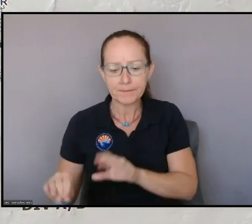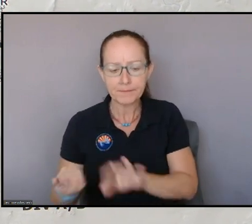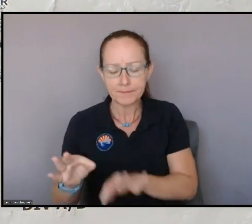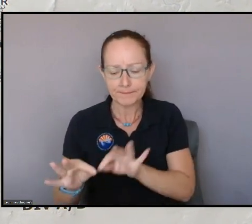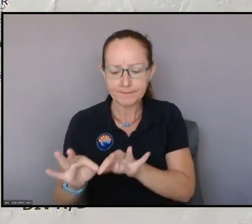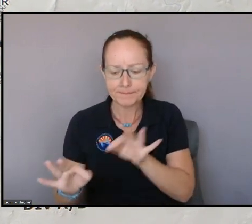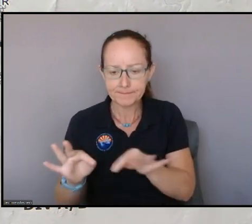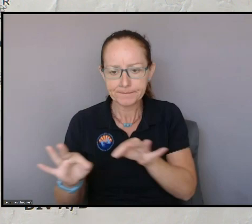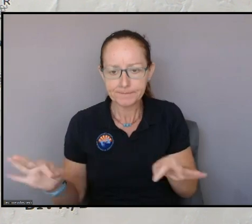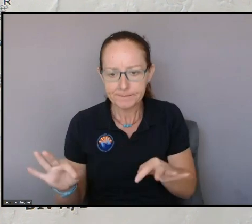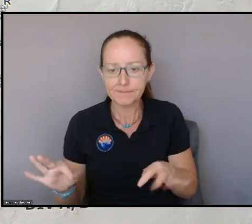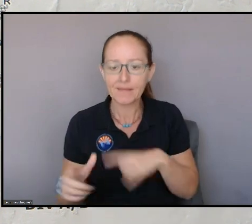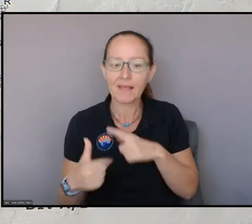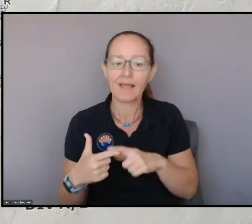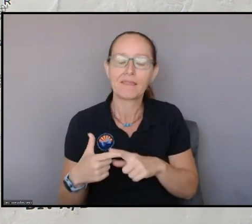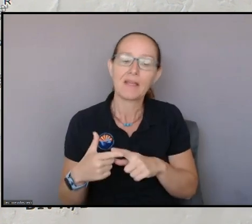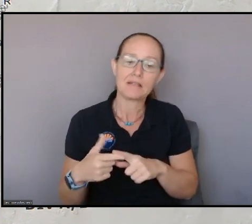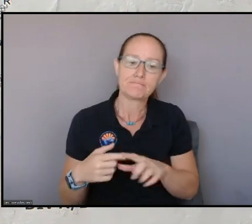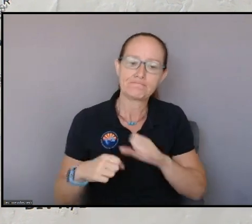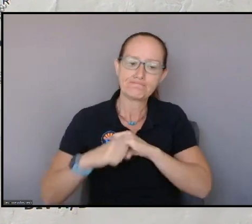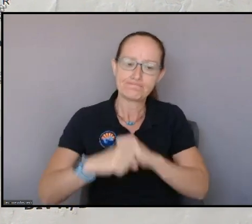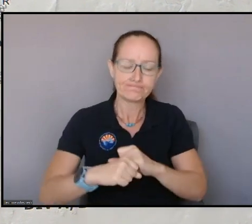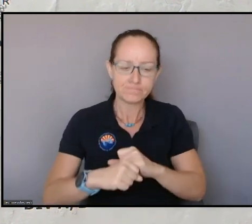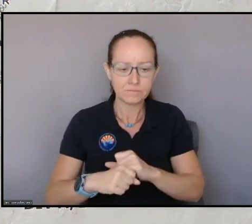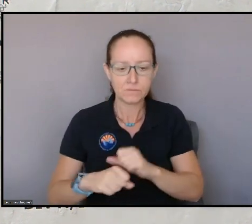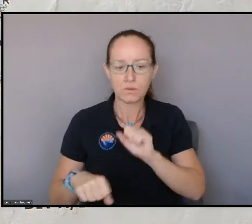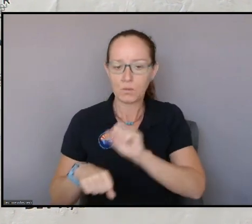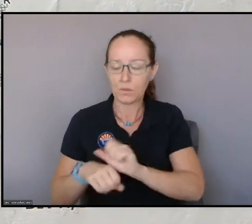on getting folks back into their residences.